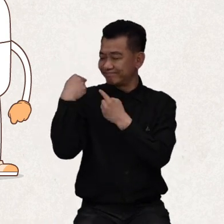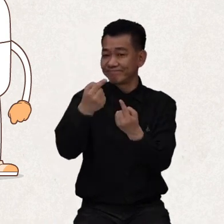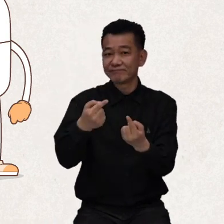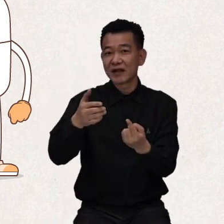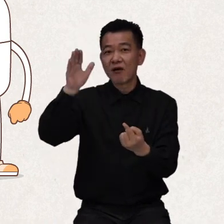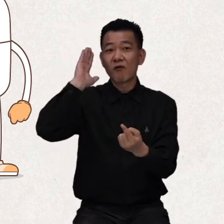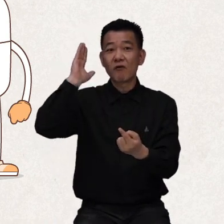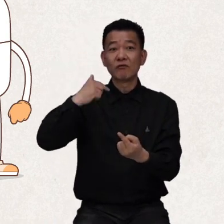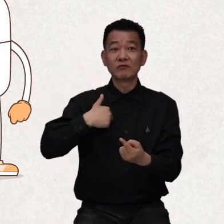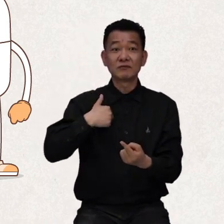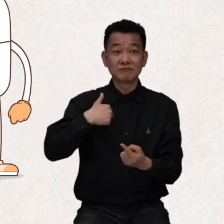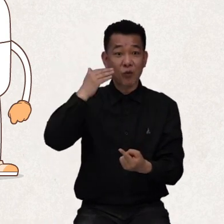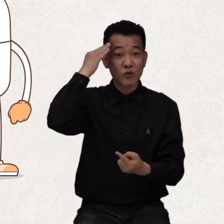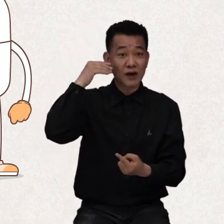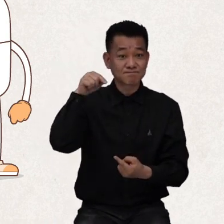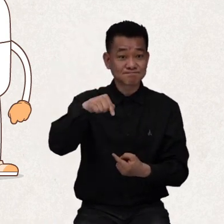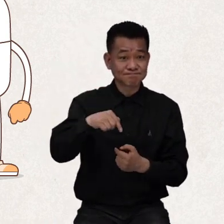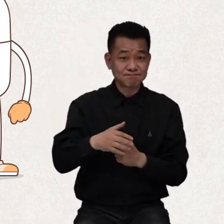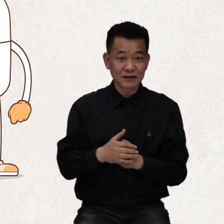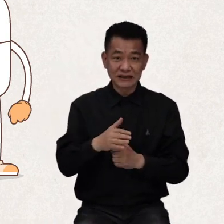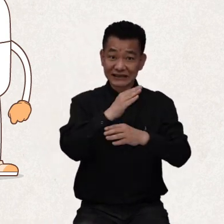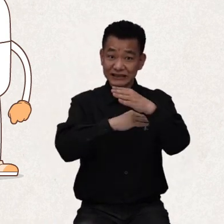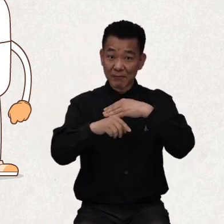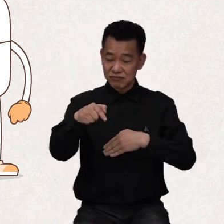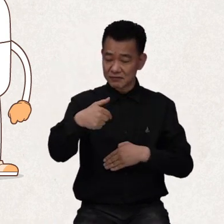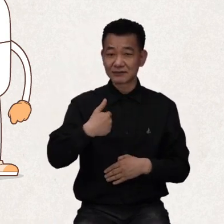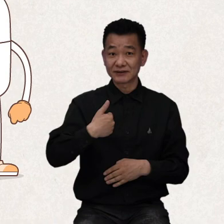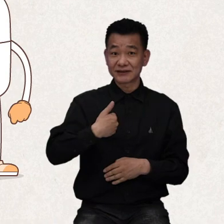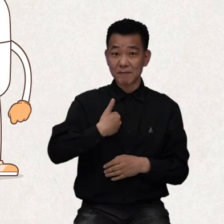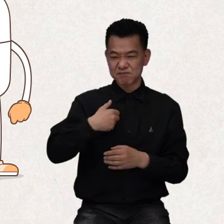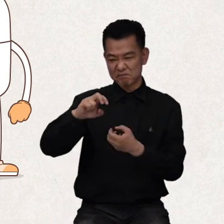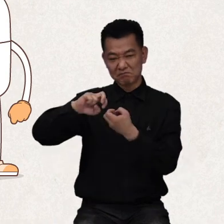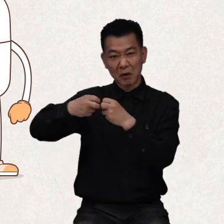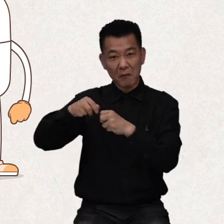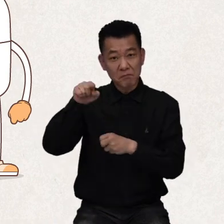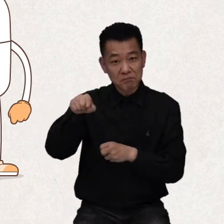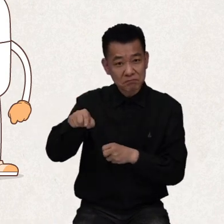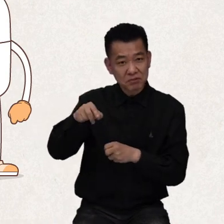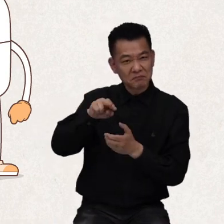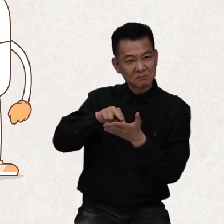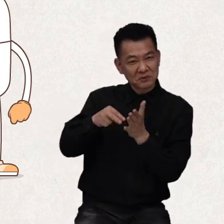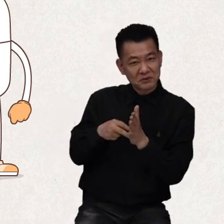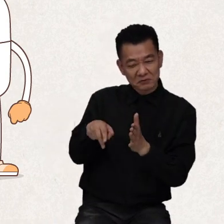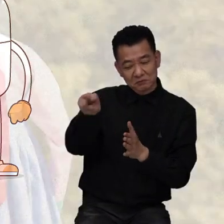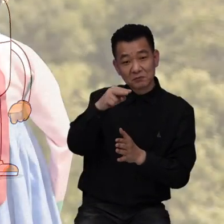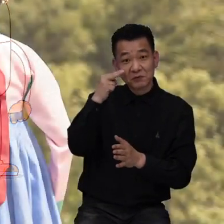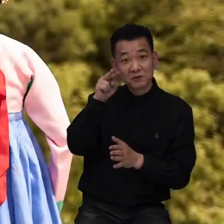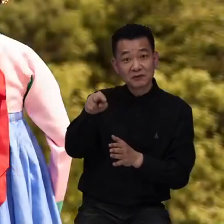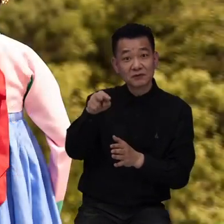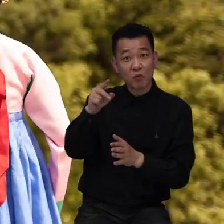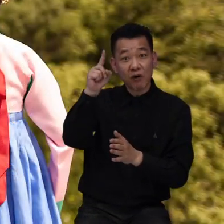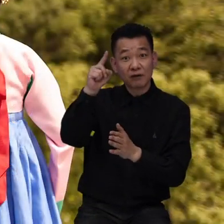with disabilities and think whether we have regarded disability as a personal problem only.